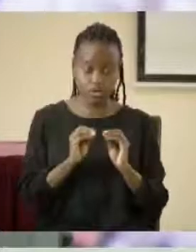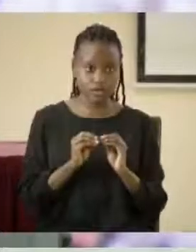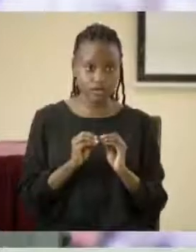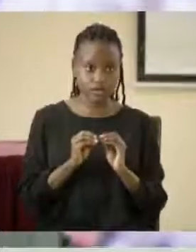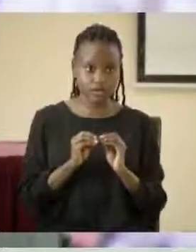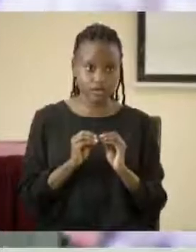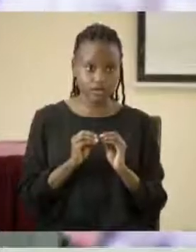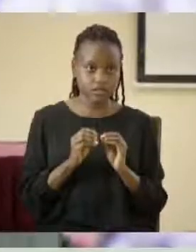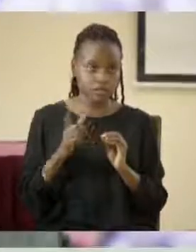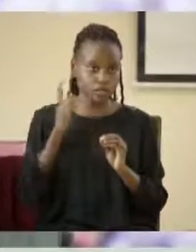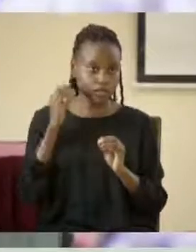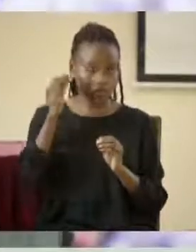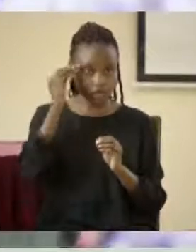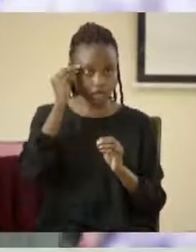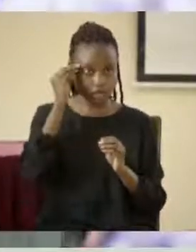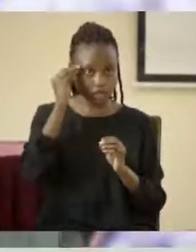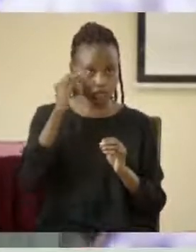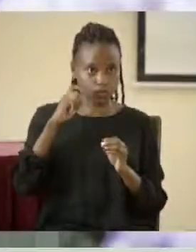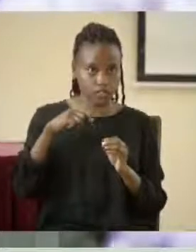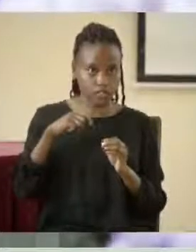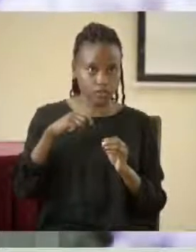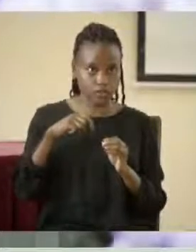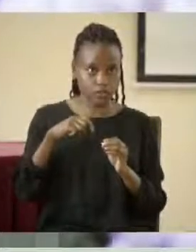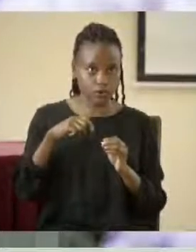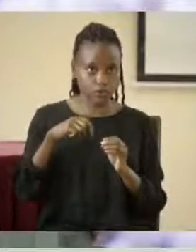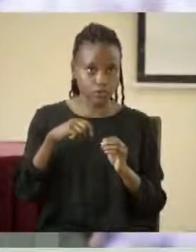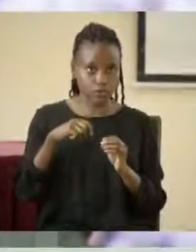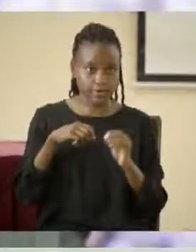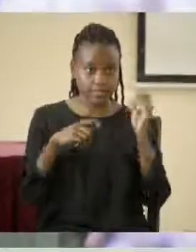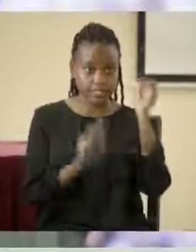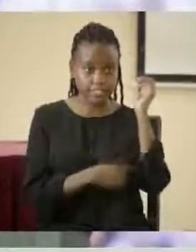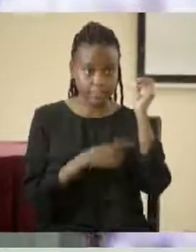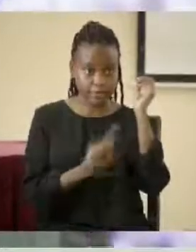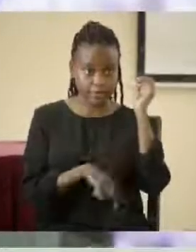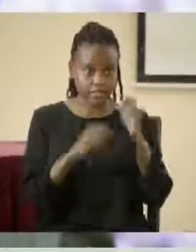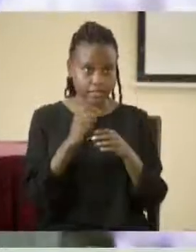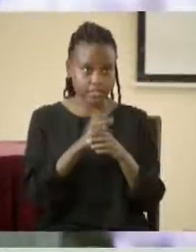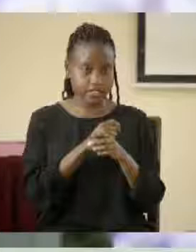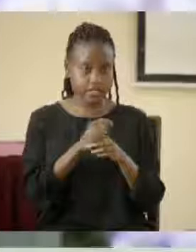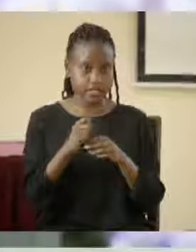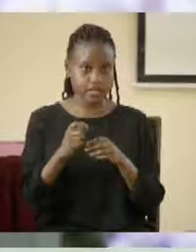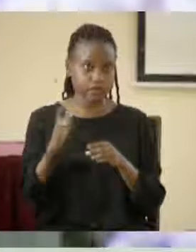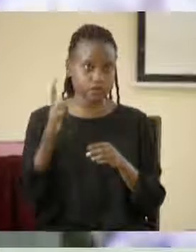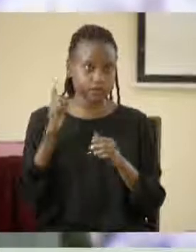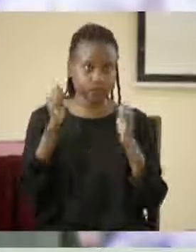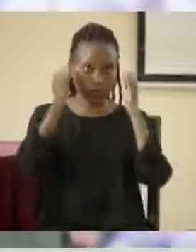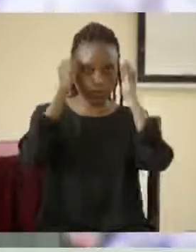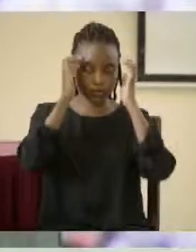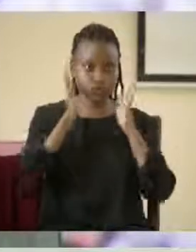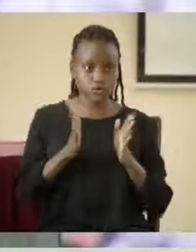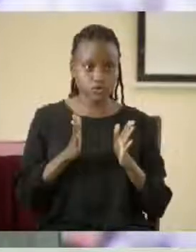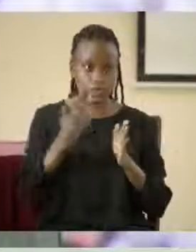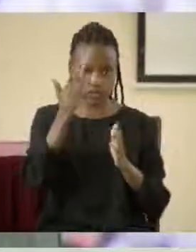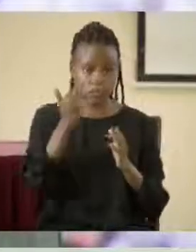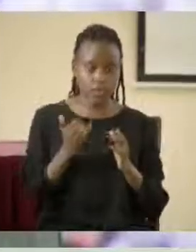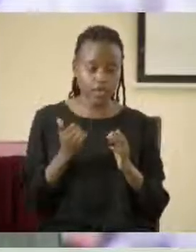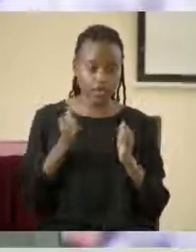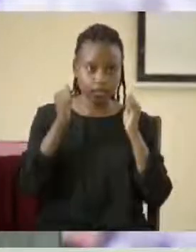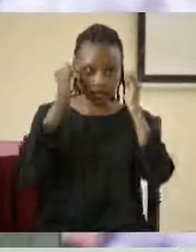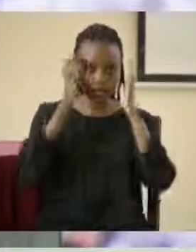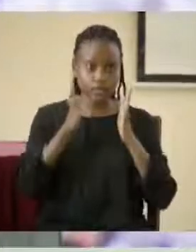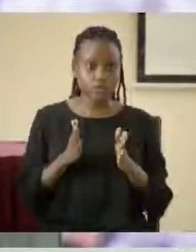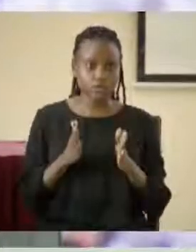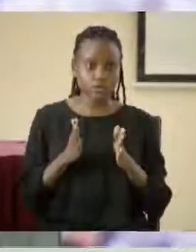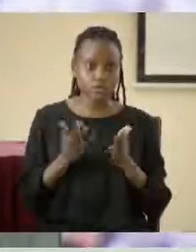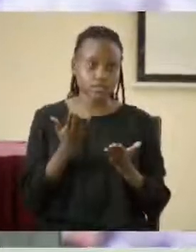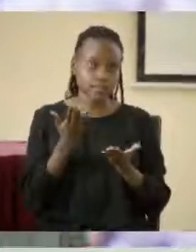legal education calls also for multidisciplinary training of law students, because the students